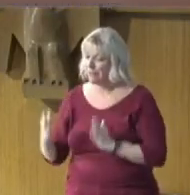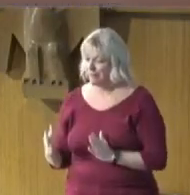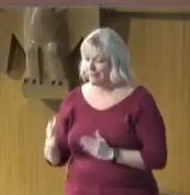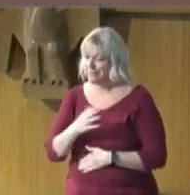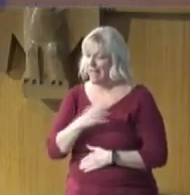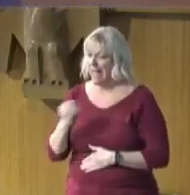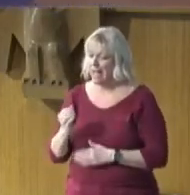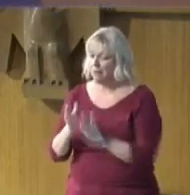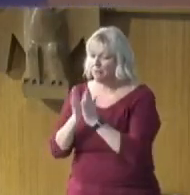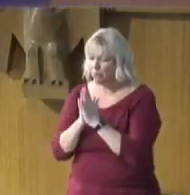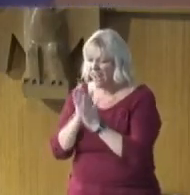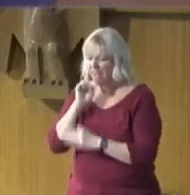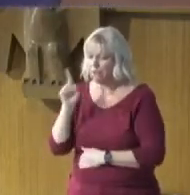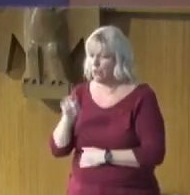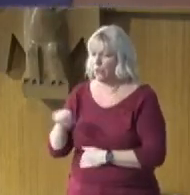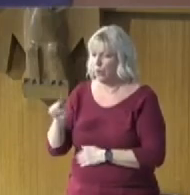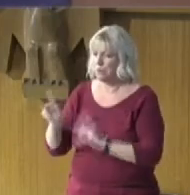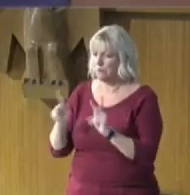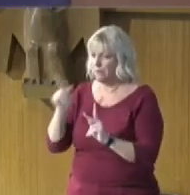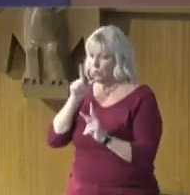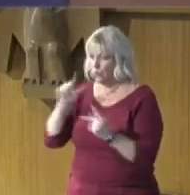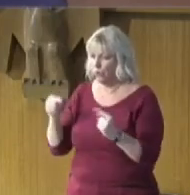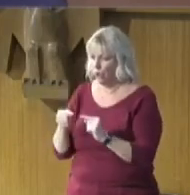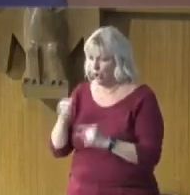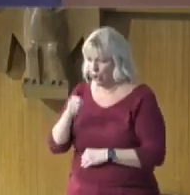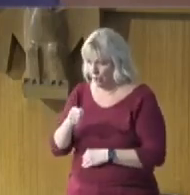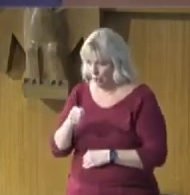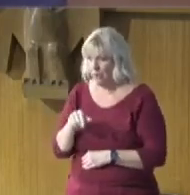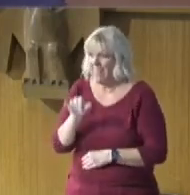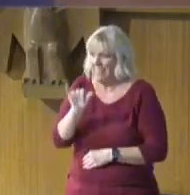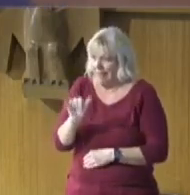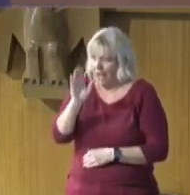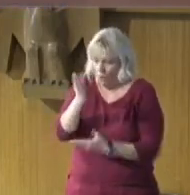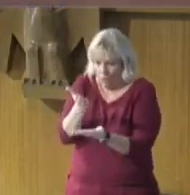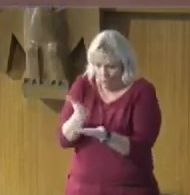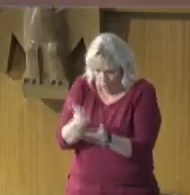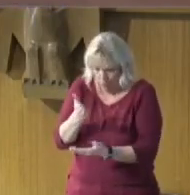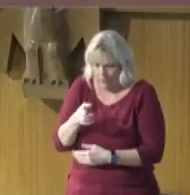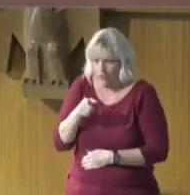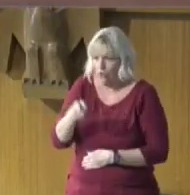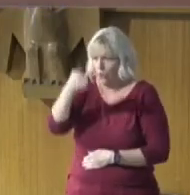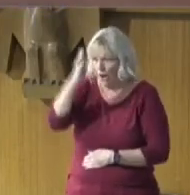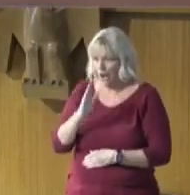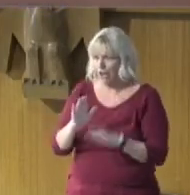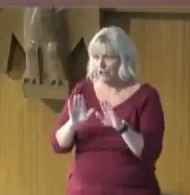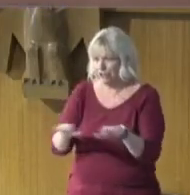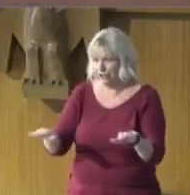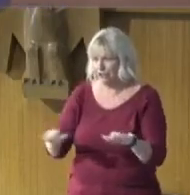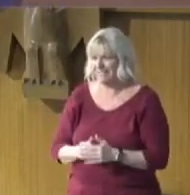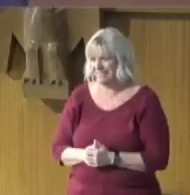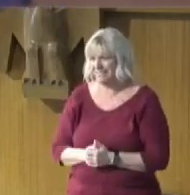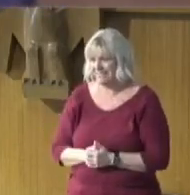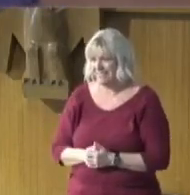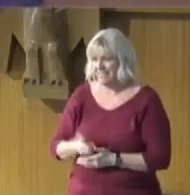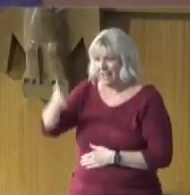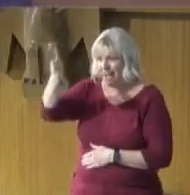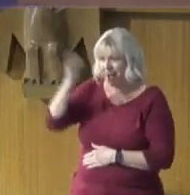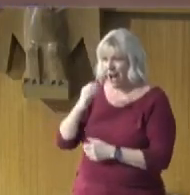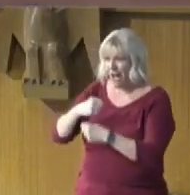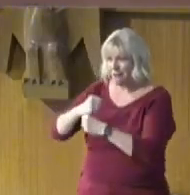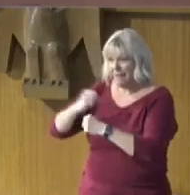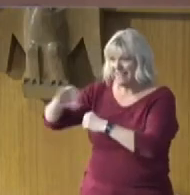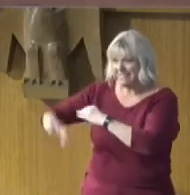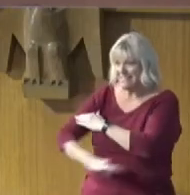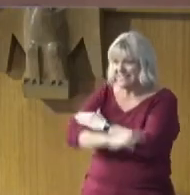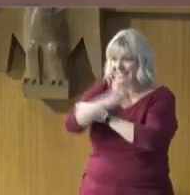for your persecutors. This will prove that you are children of God. For God makes the sun rise on bad